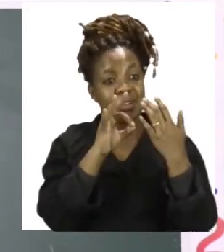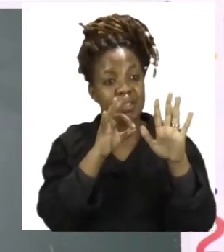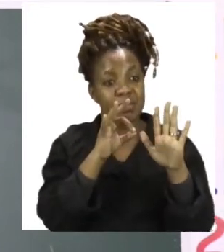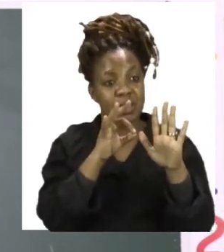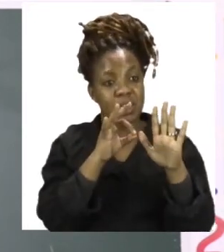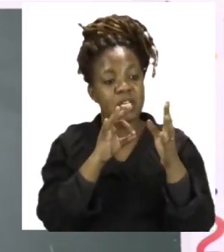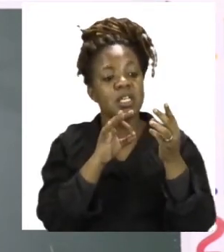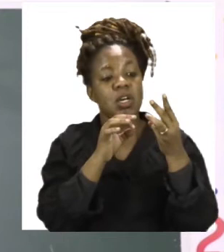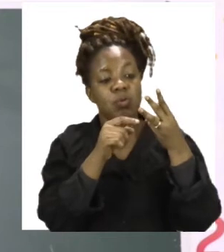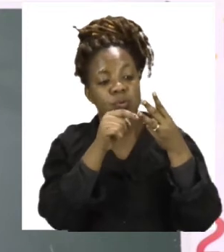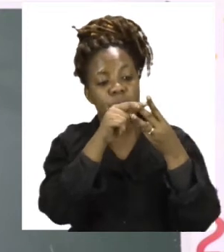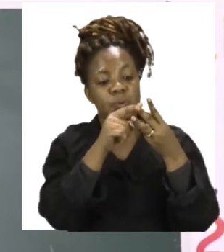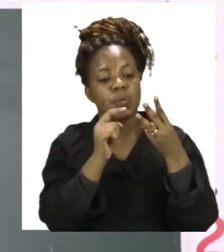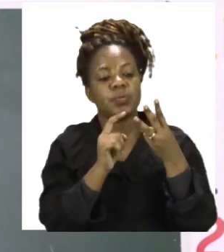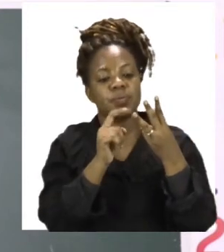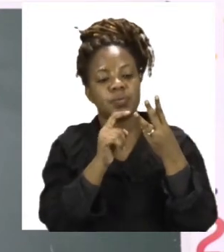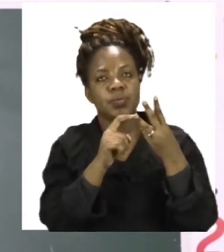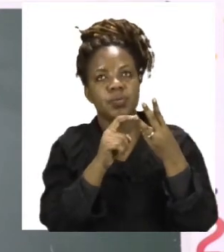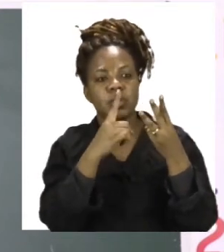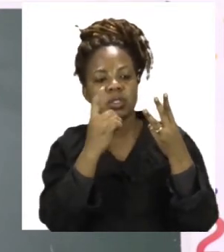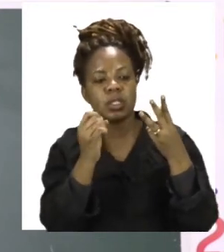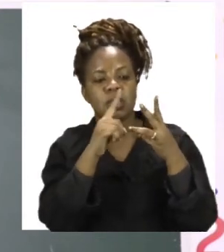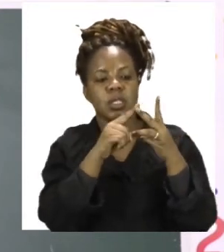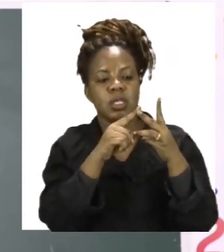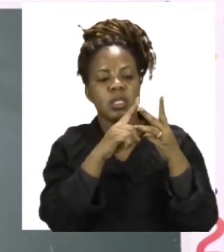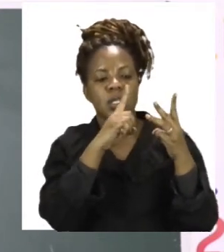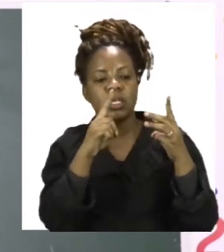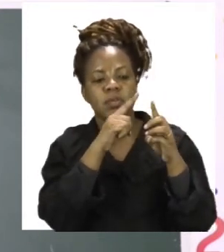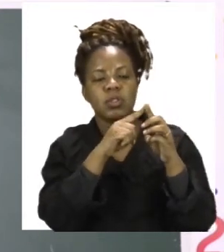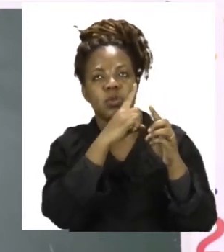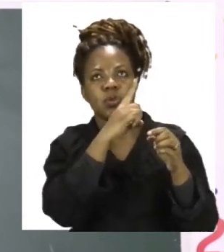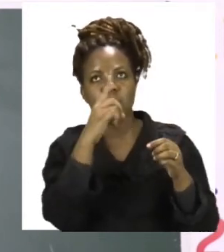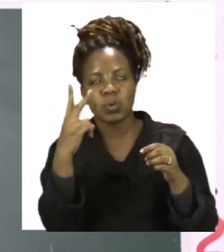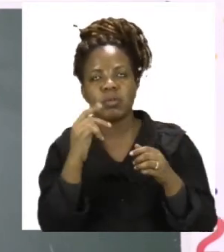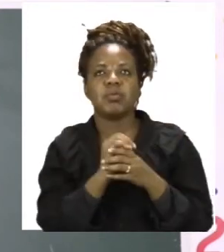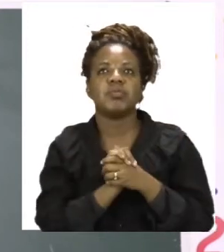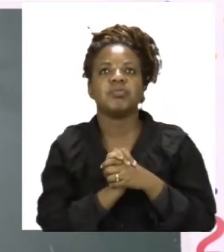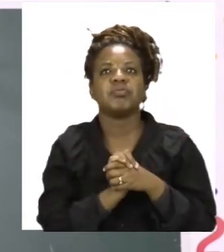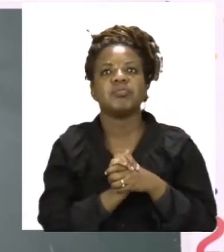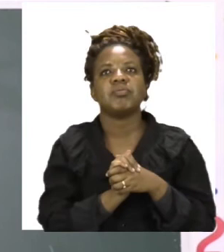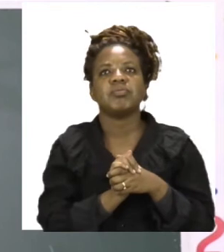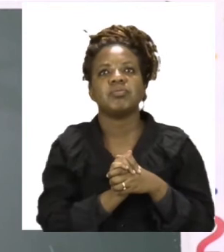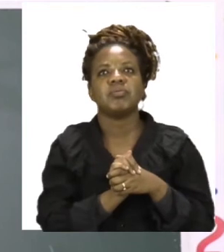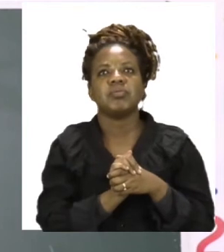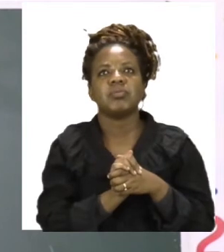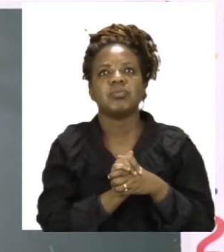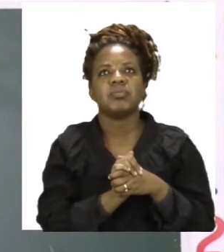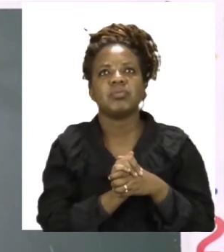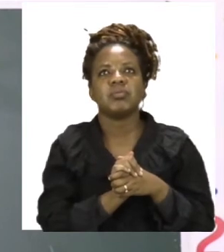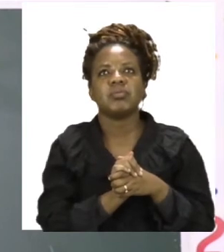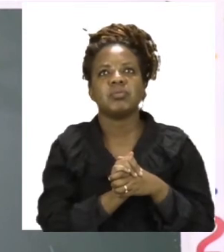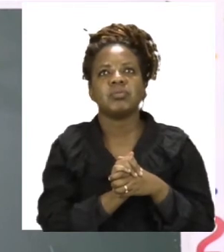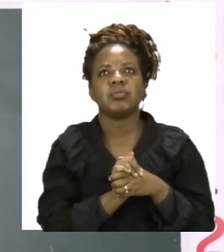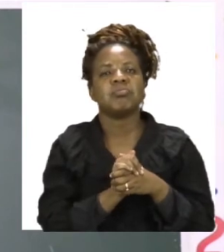on from 9, which says 10, 11, 12. Now I'm sure you know that